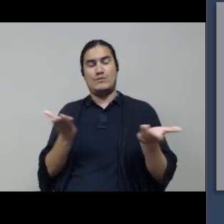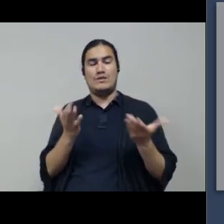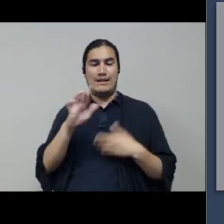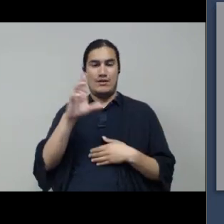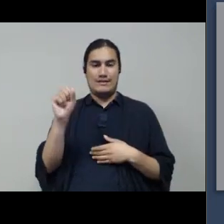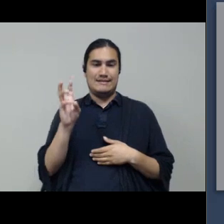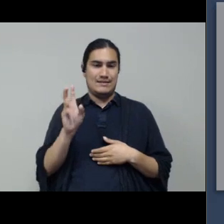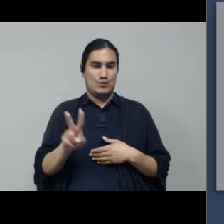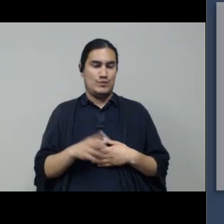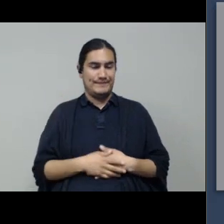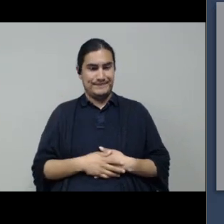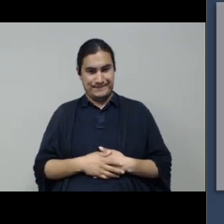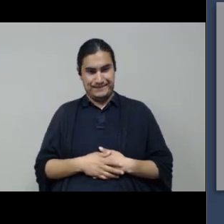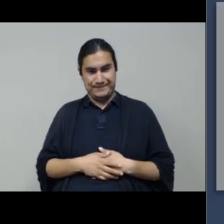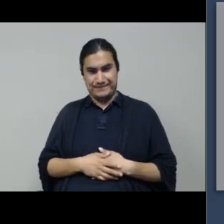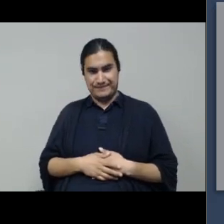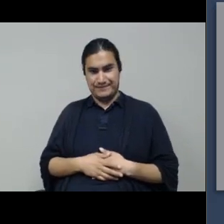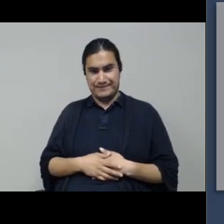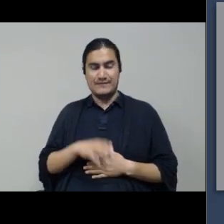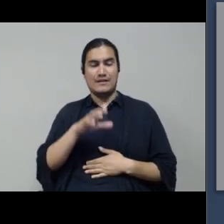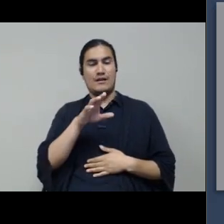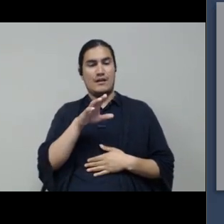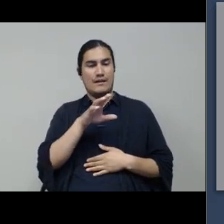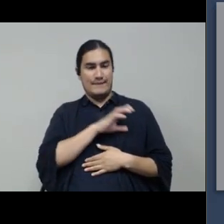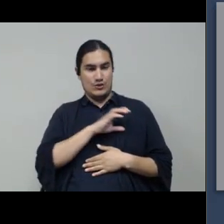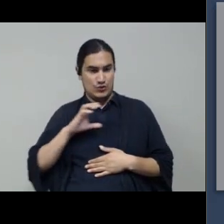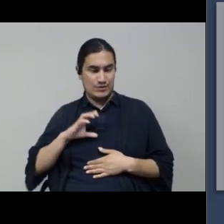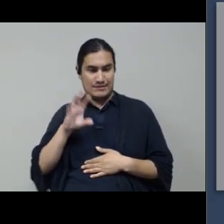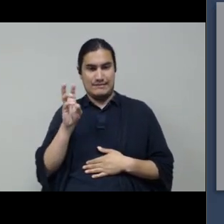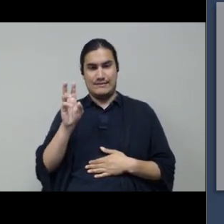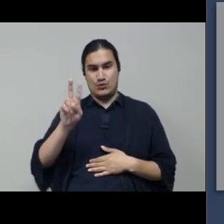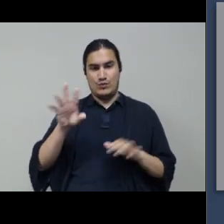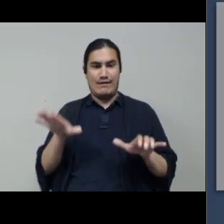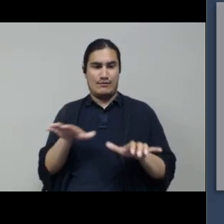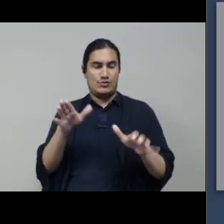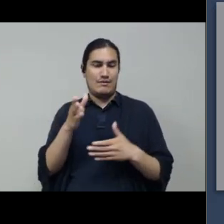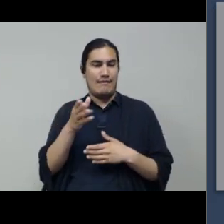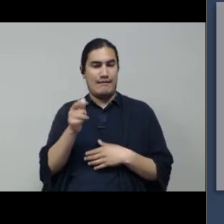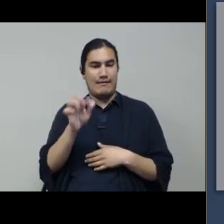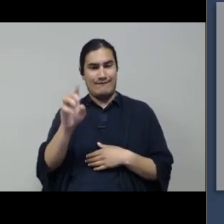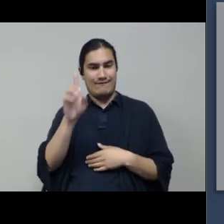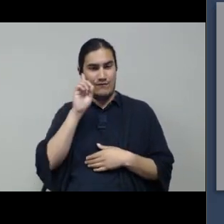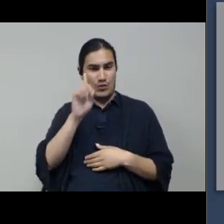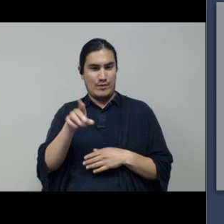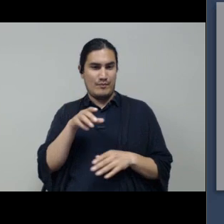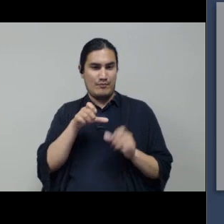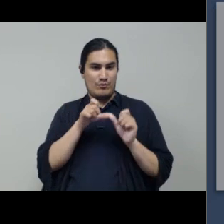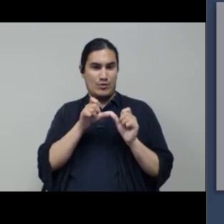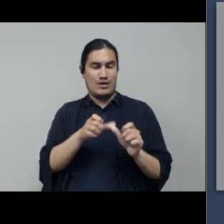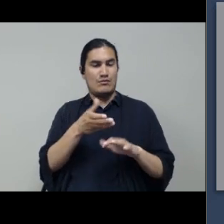62. Commissioners, item 62 is an action item for the permanent restoration project on I-5 in Tehama County